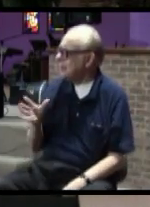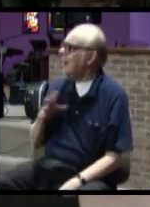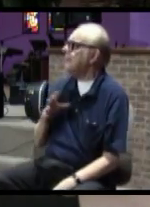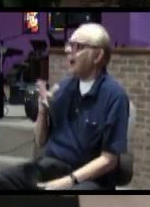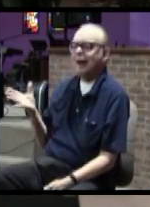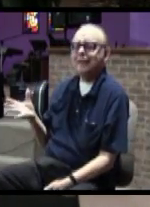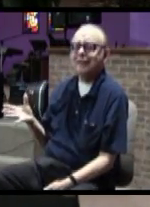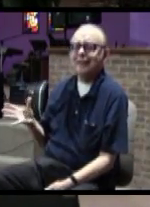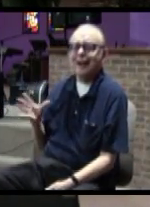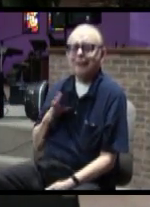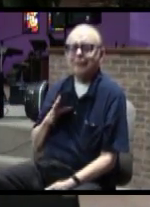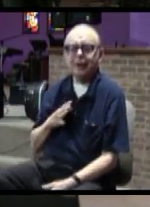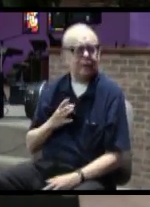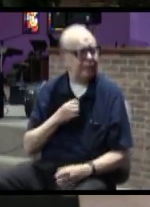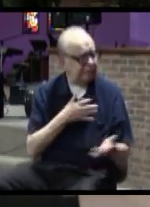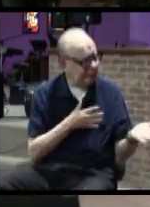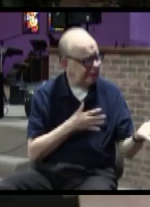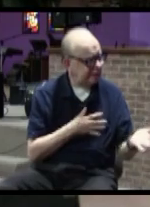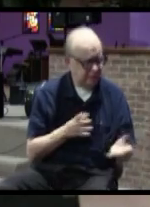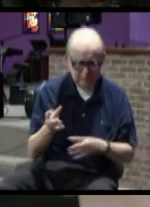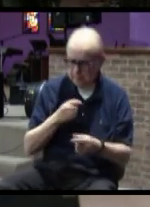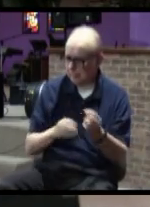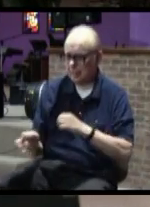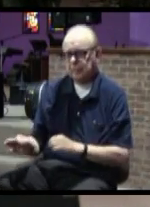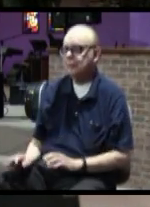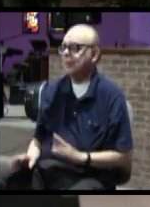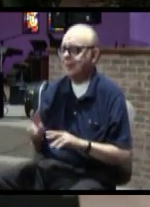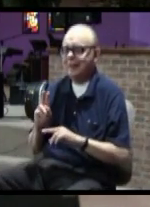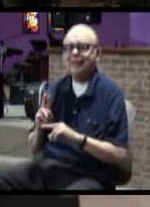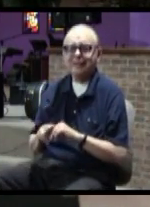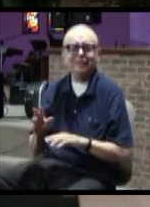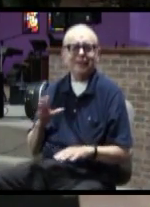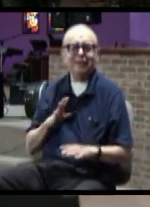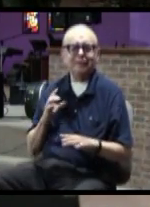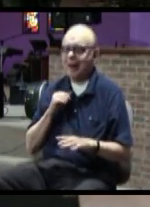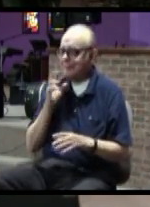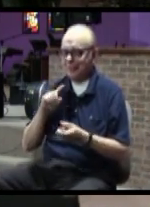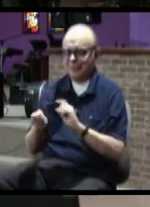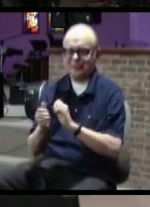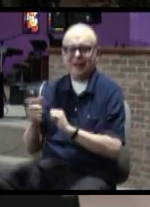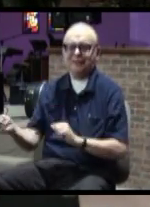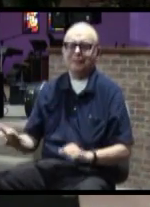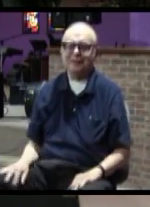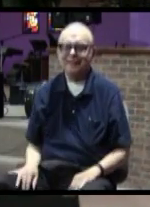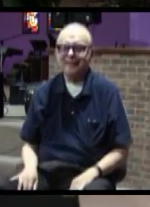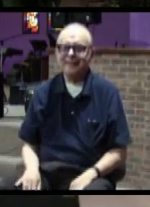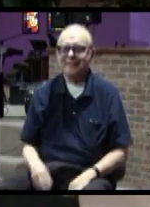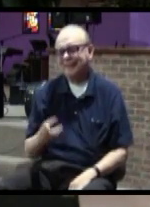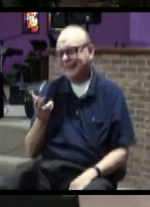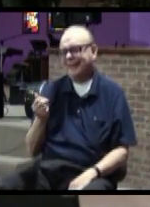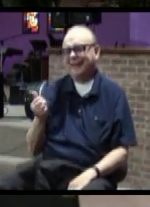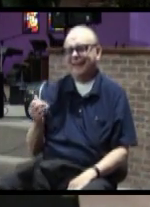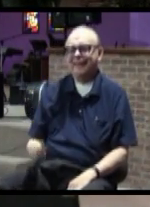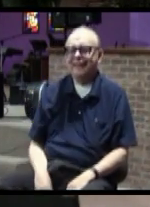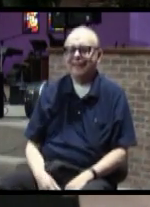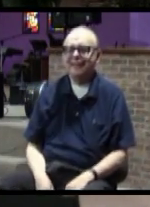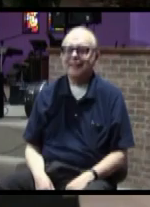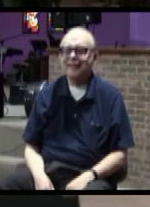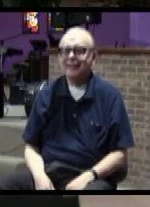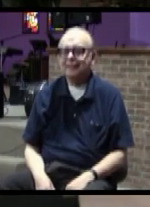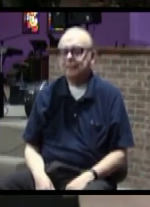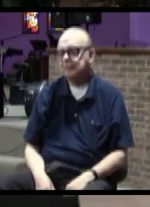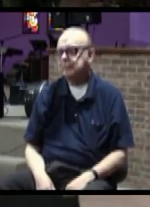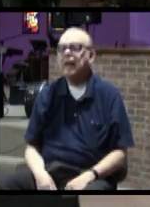okay? I'm fine. I'm fine. You want to switch seats? No, this seat is good. It's attached to me right now.